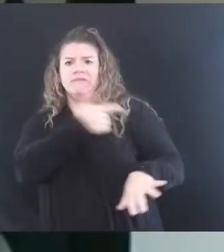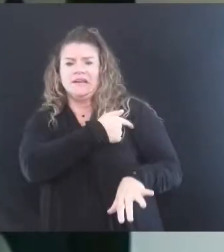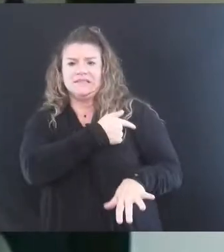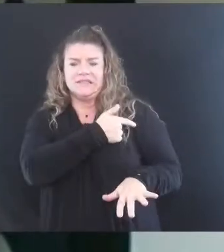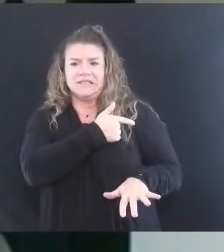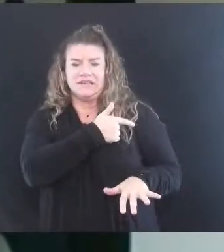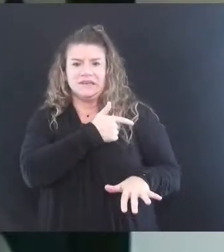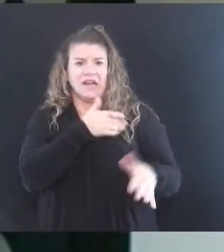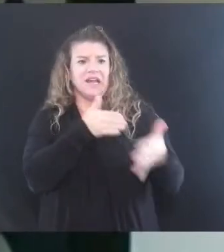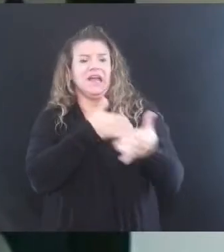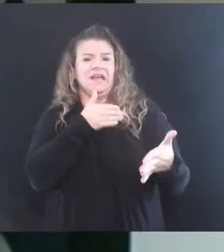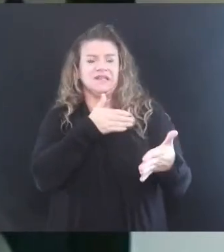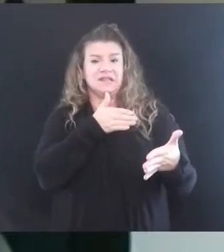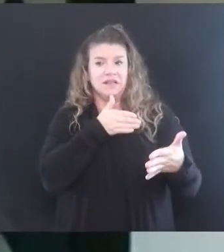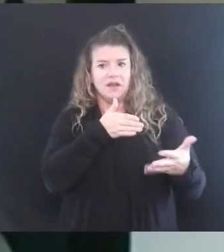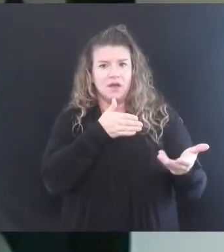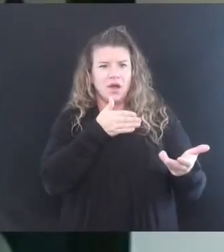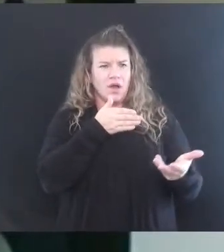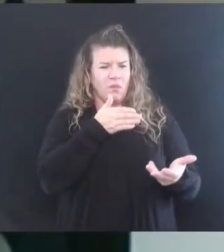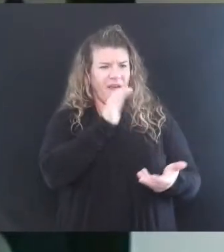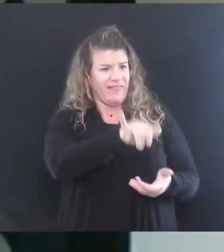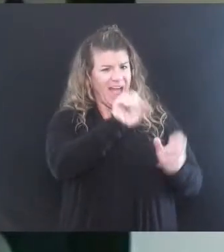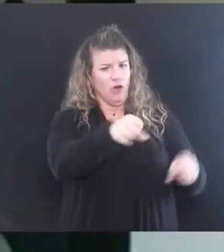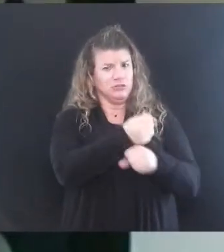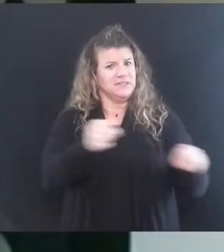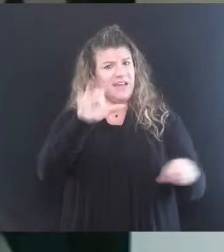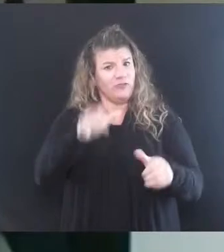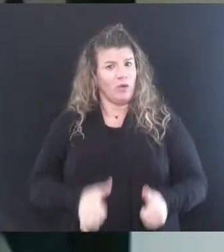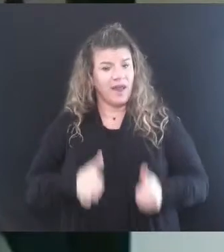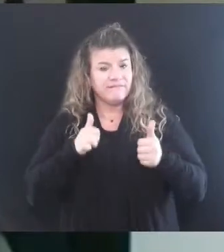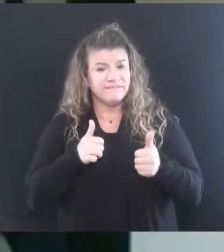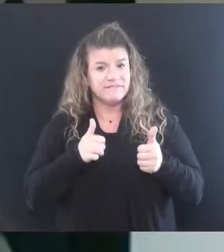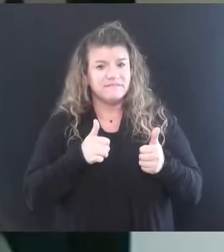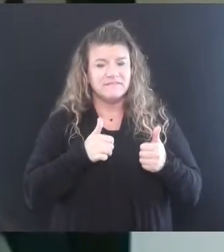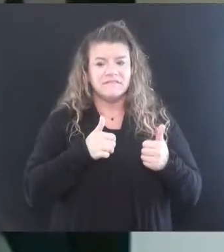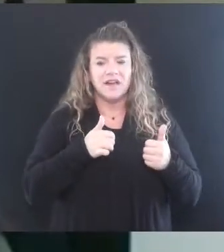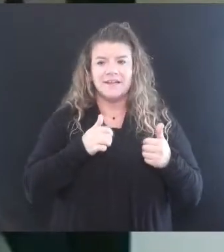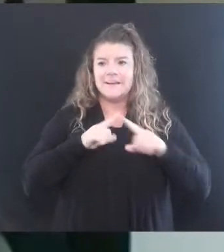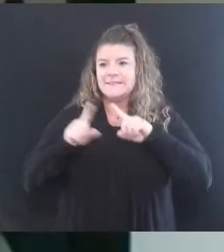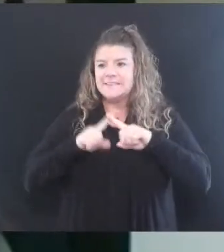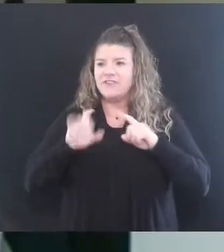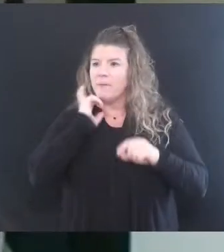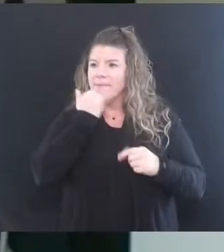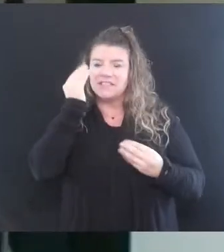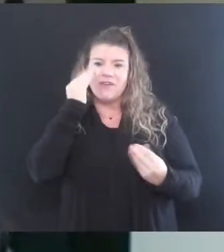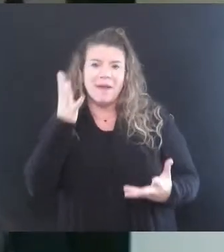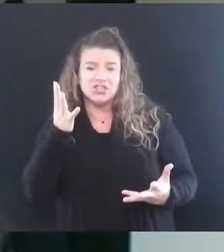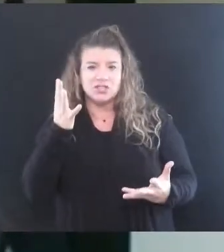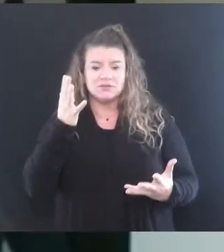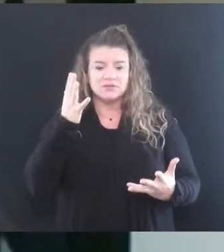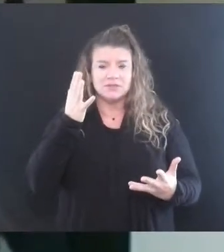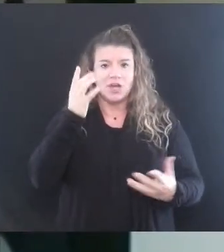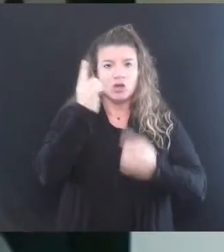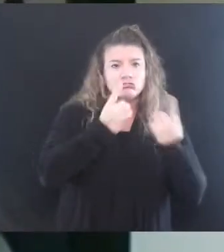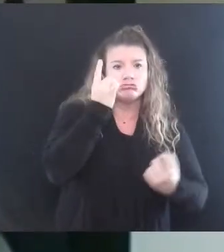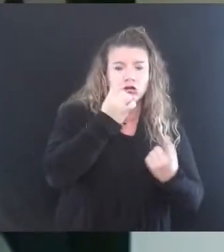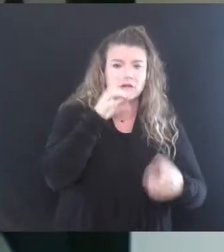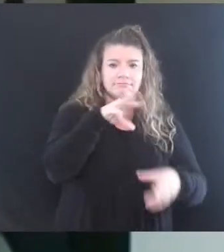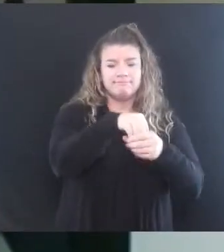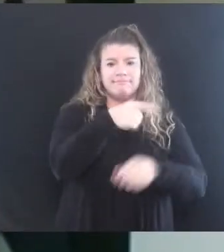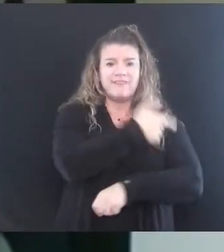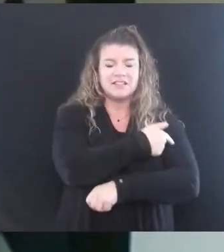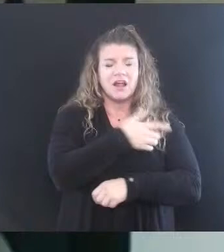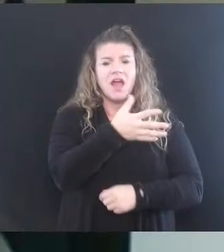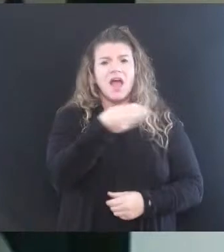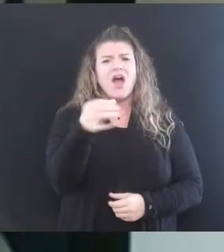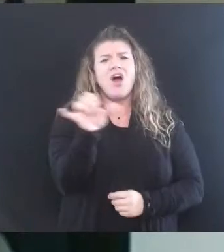something that could save your life, and all this misinformation concerning the vaccines.